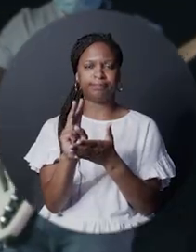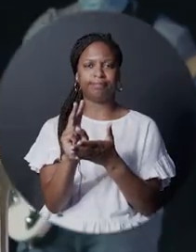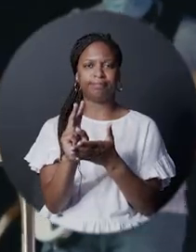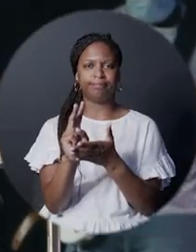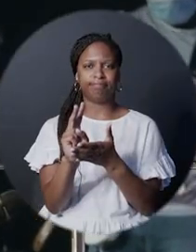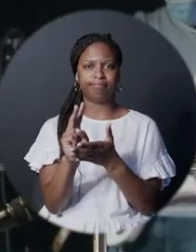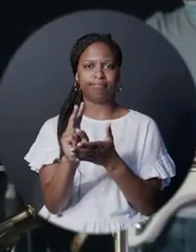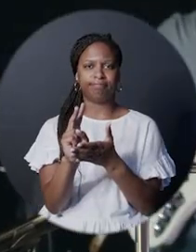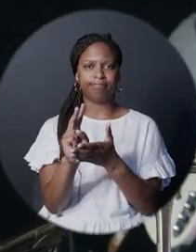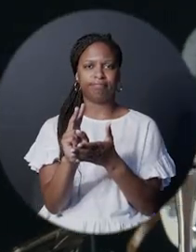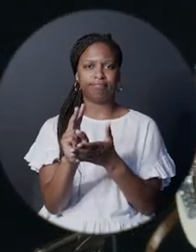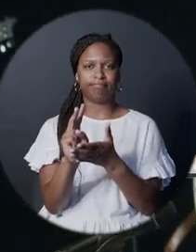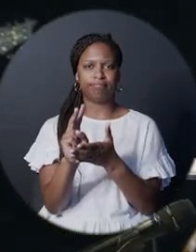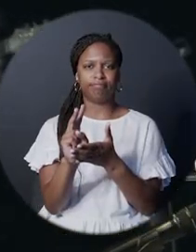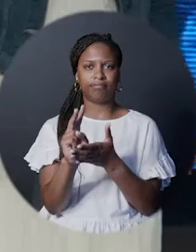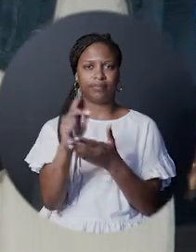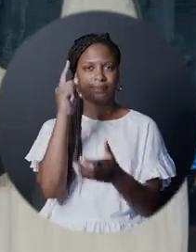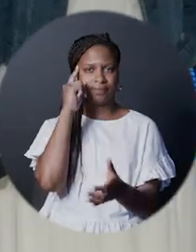you for 2 weeks.